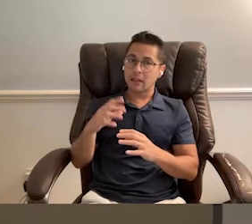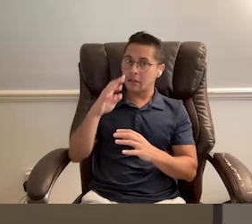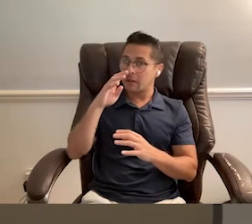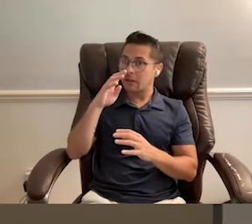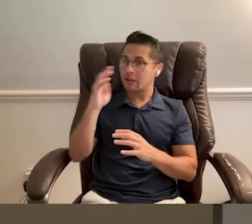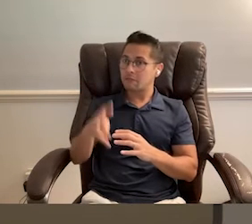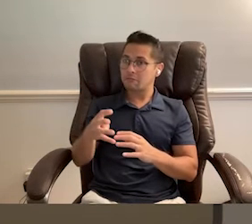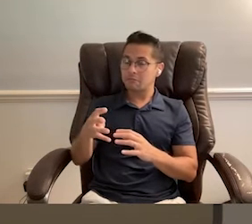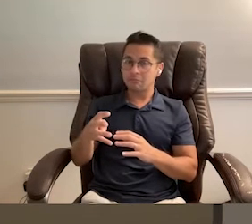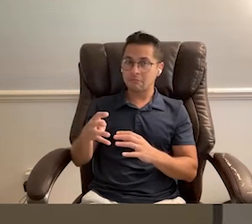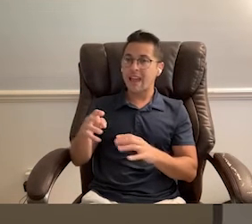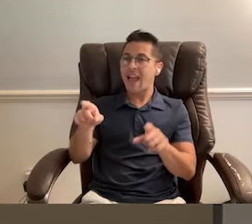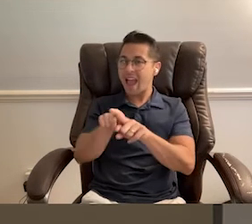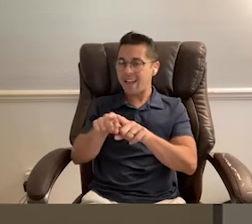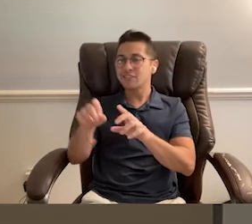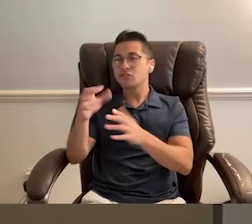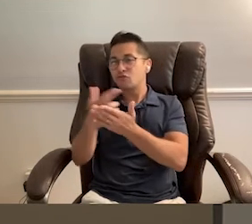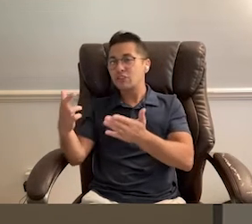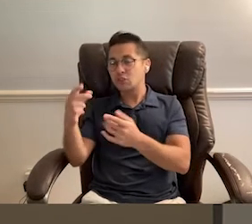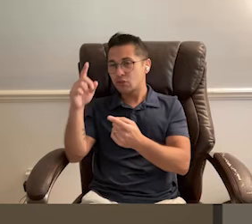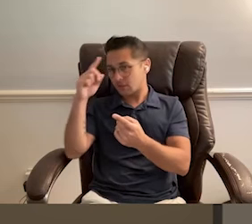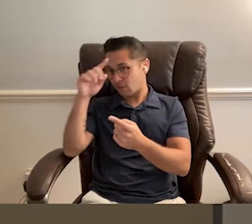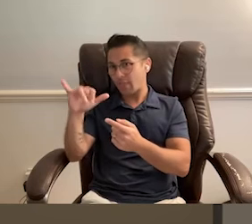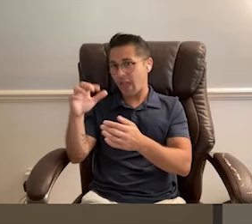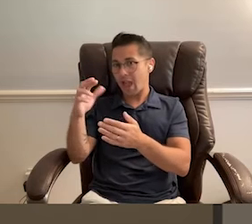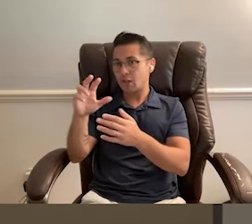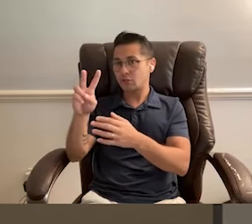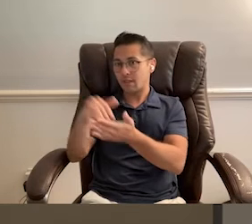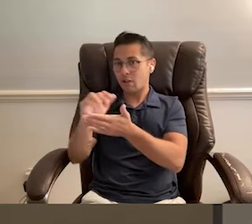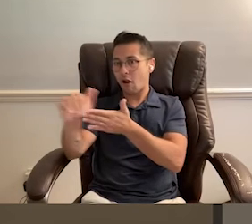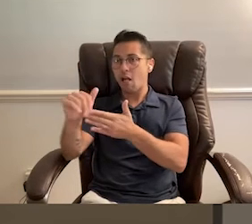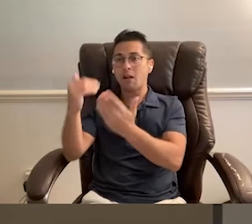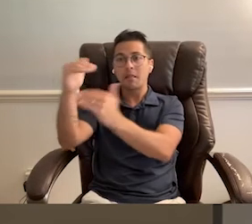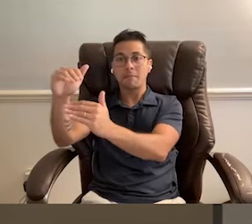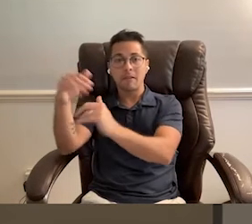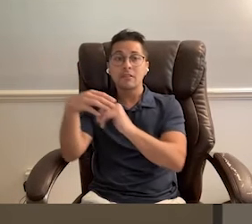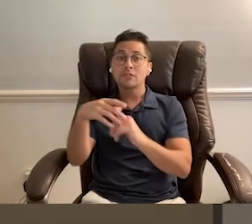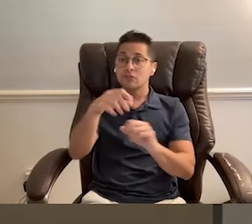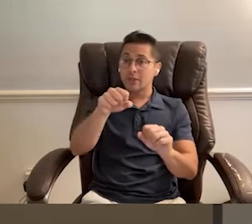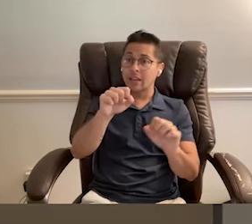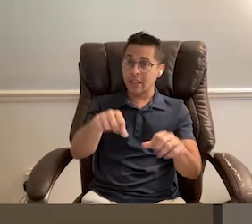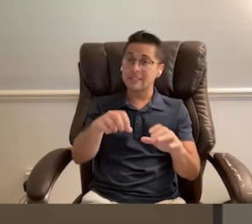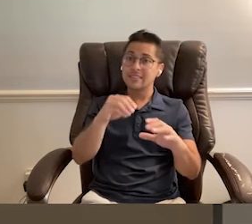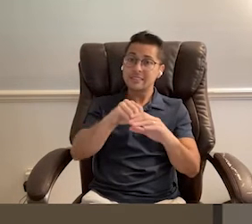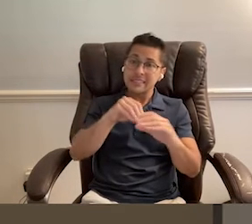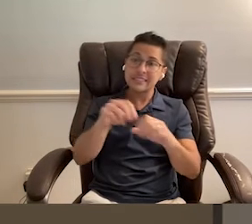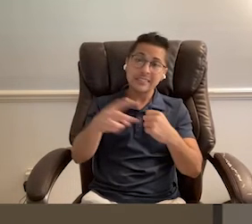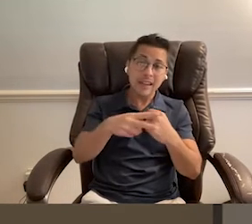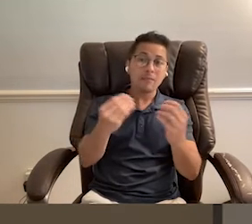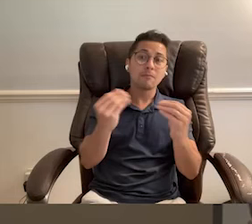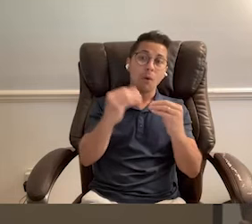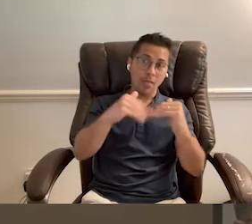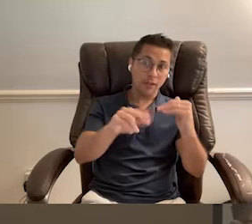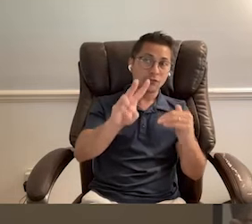resource towards that $2,000 limit. So it's a great way to be able to save more than $2,000 inside of an ABLE